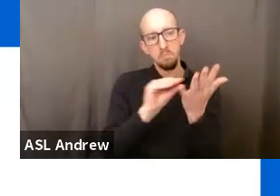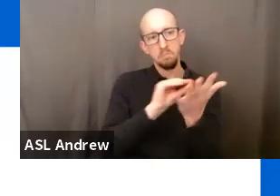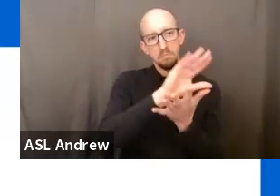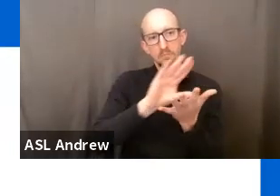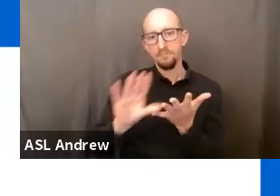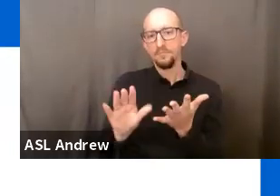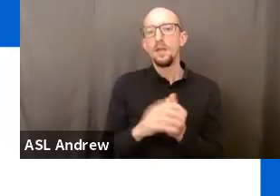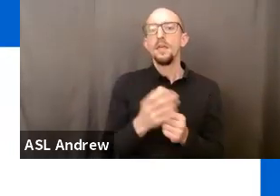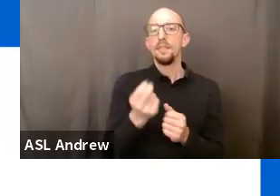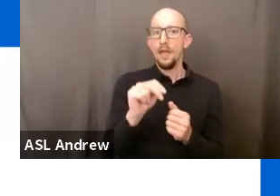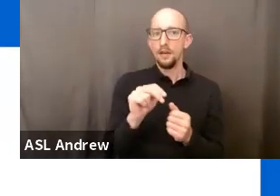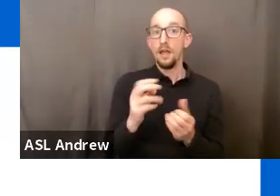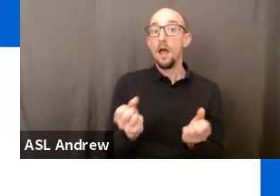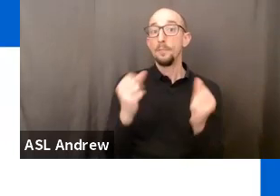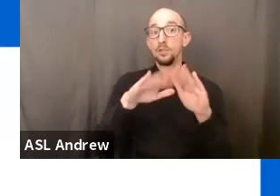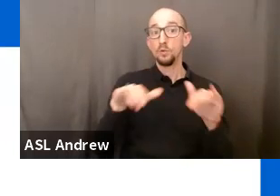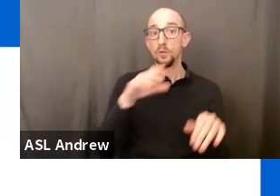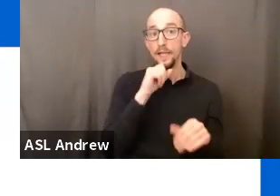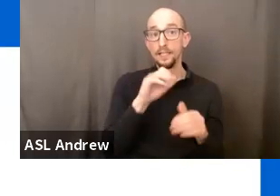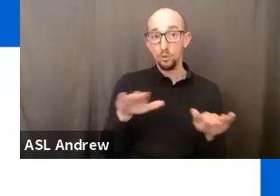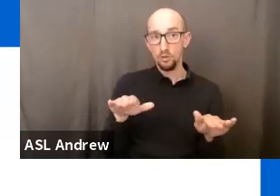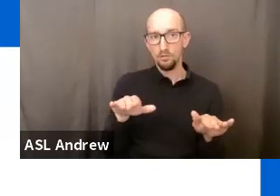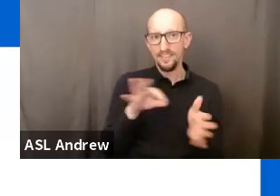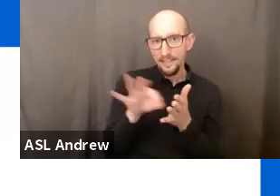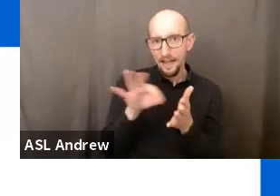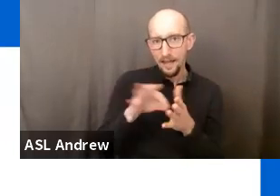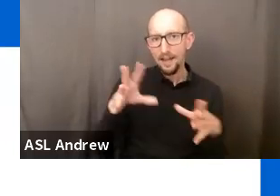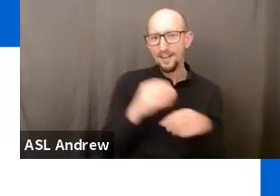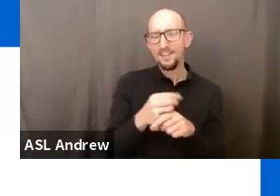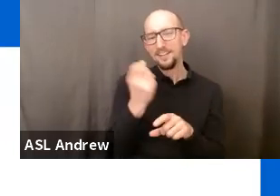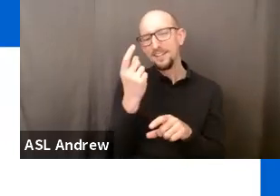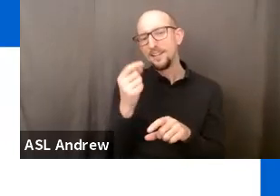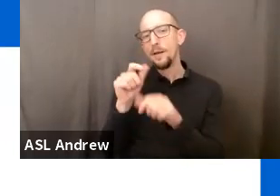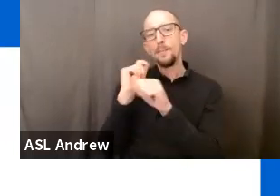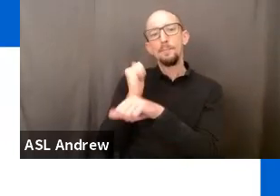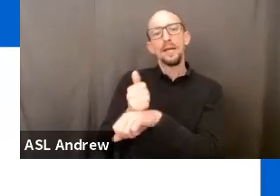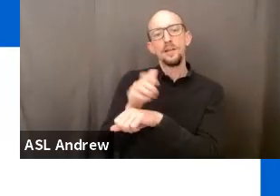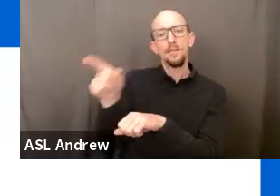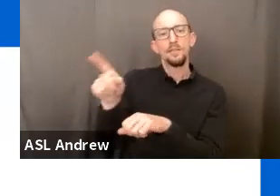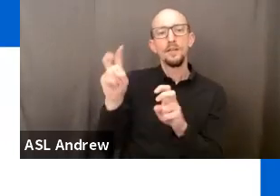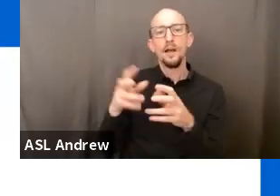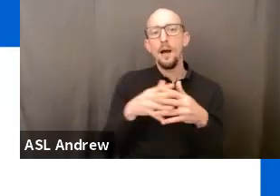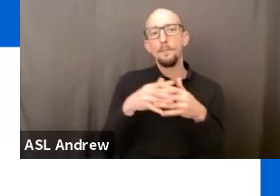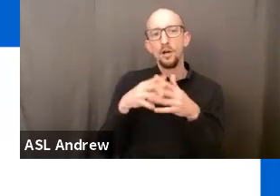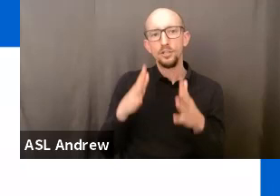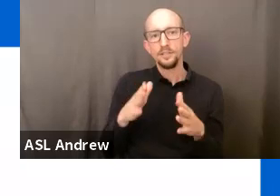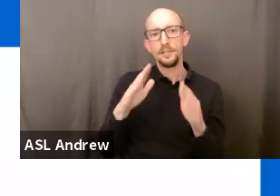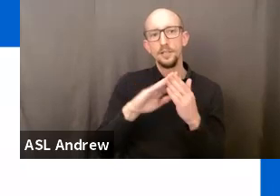school-age children as reported by the American Community Survey to get to